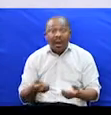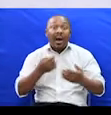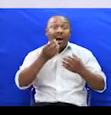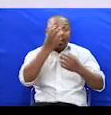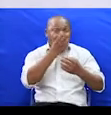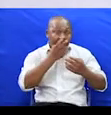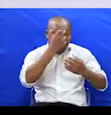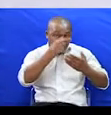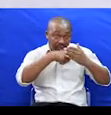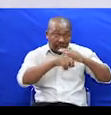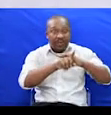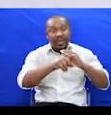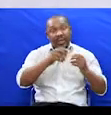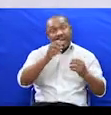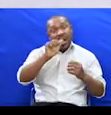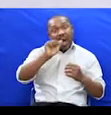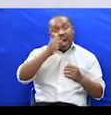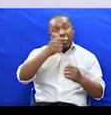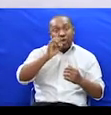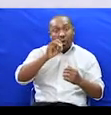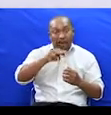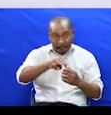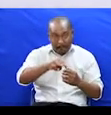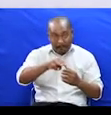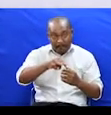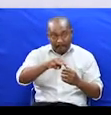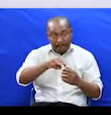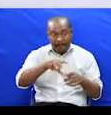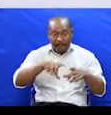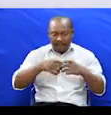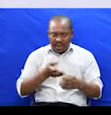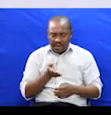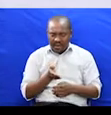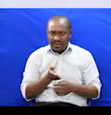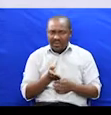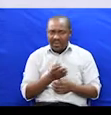the atom, but this was not a simple